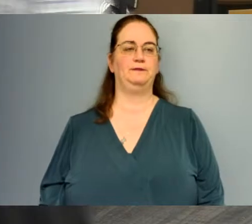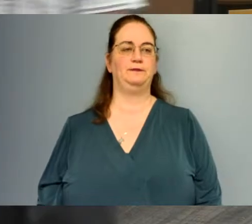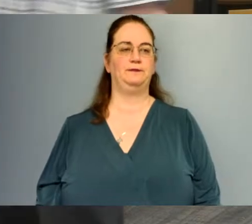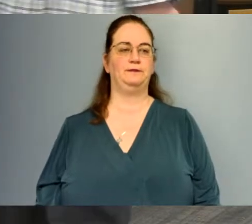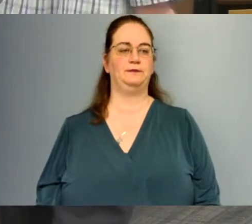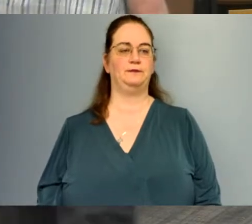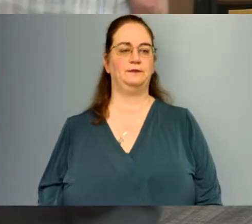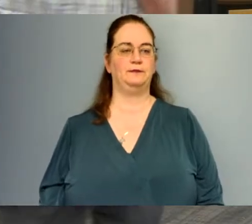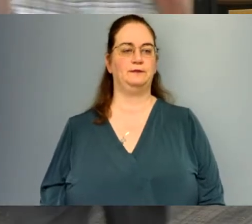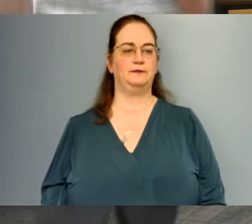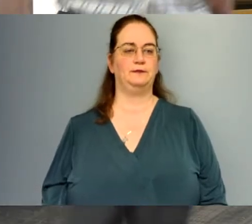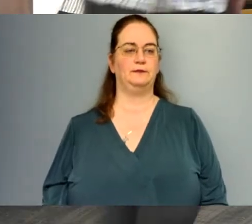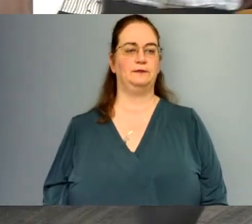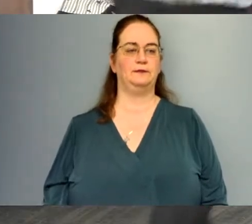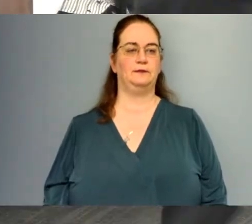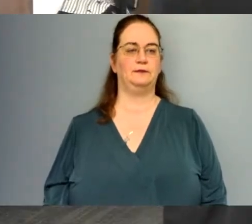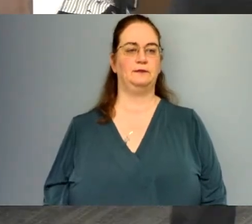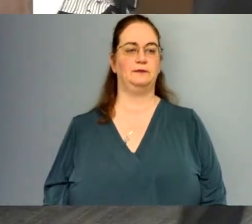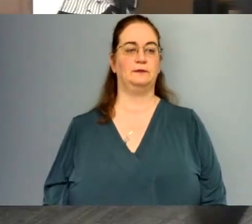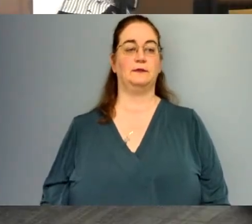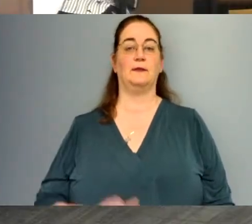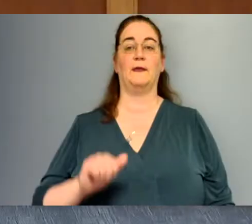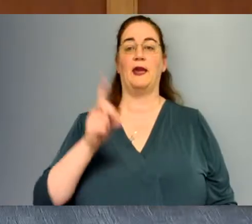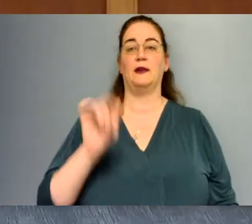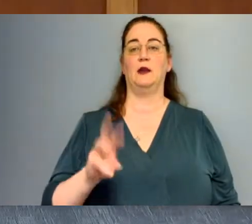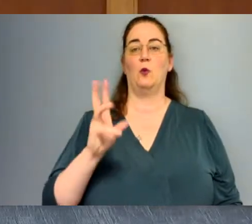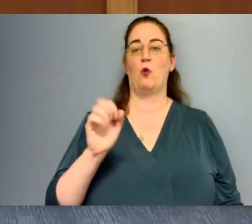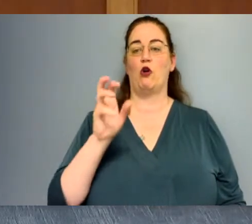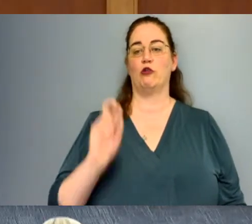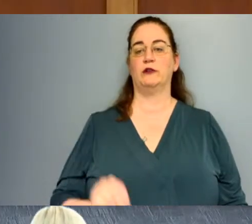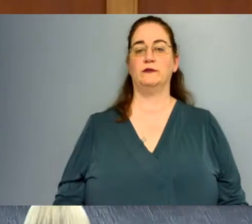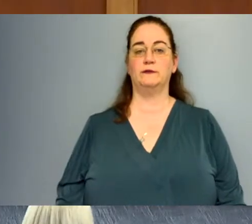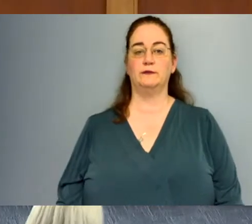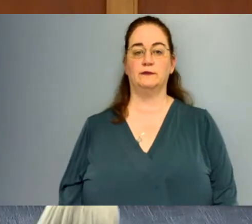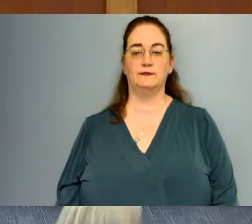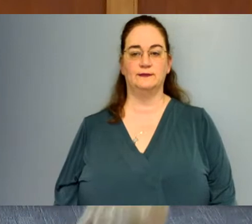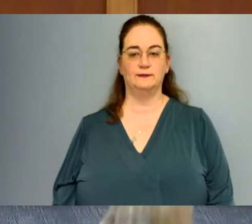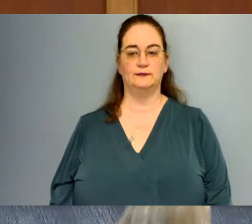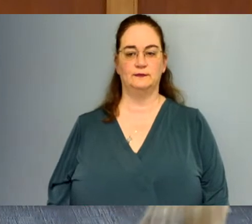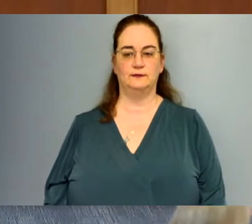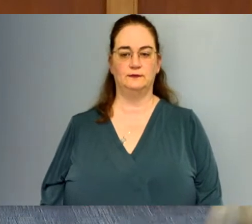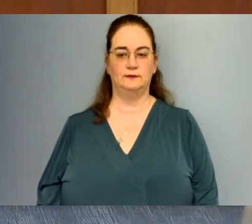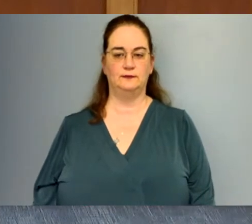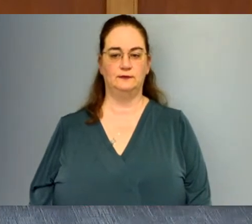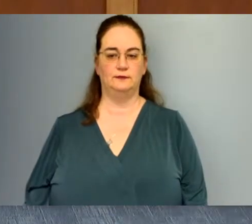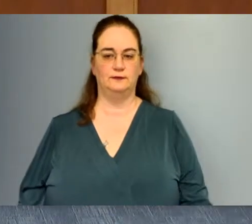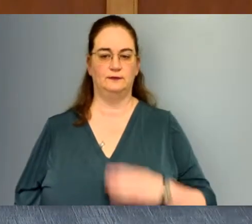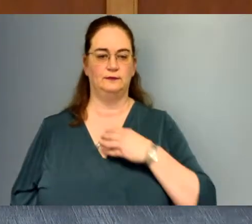Okay. Andy Warren?